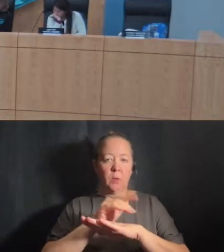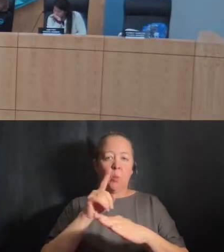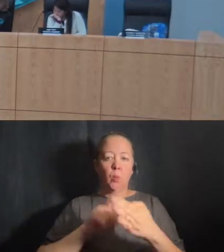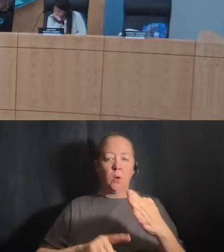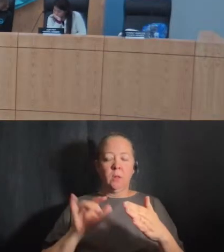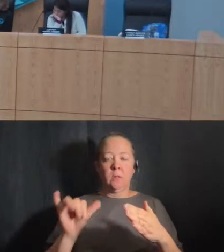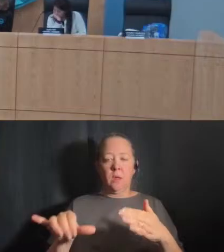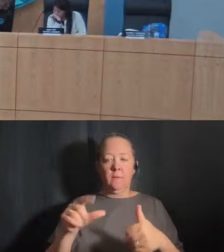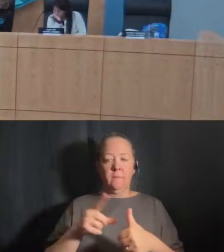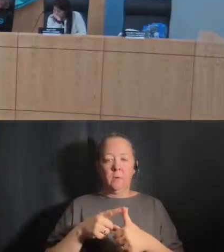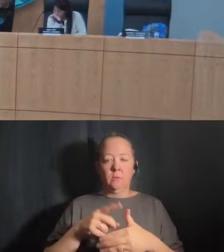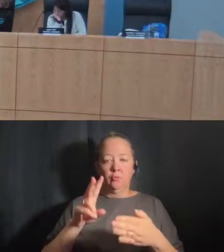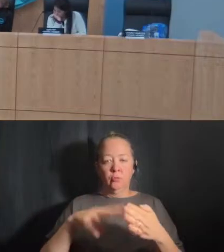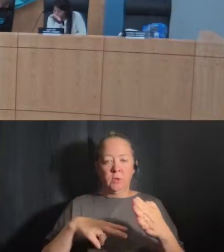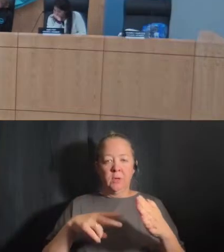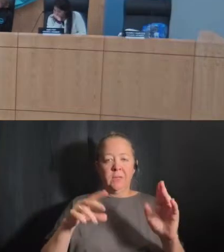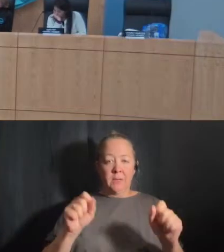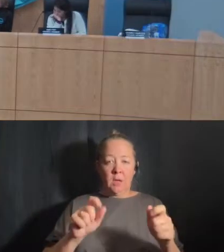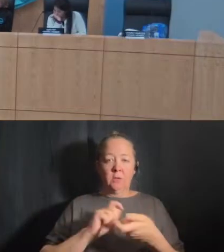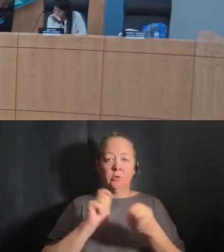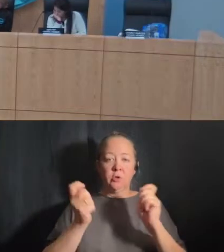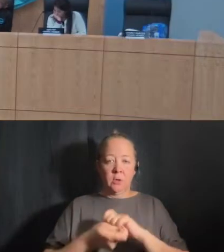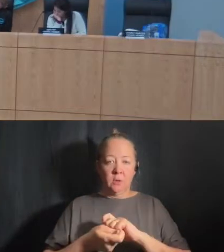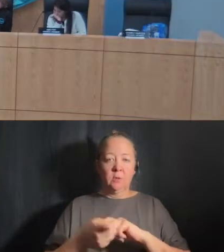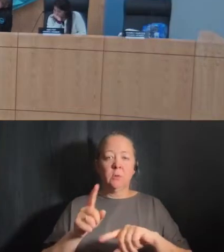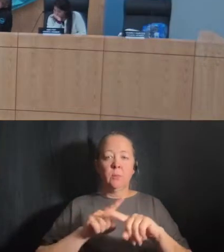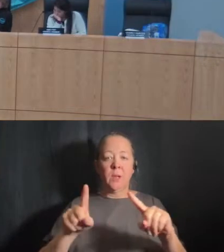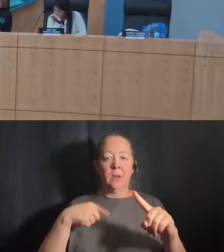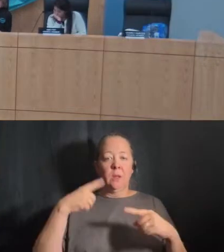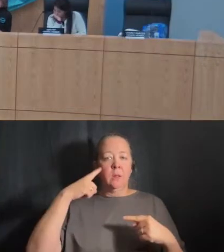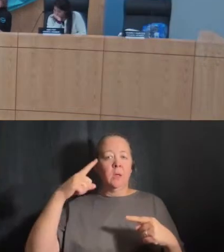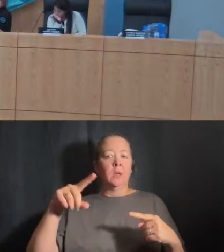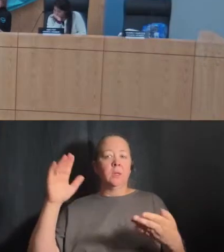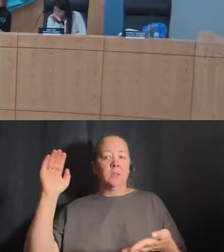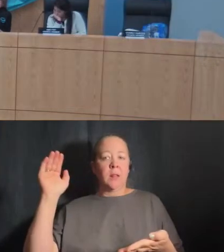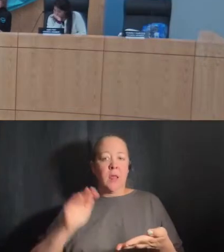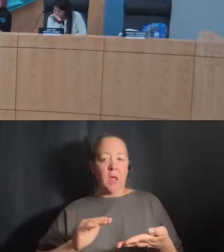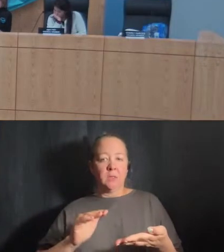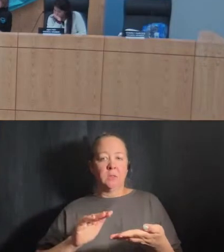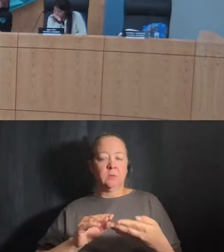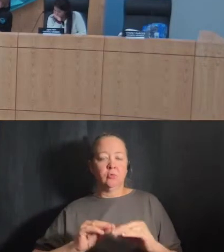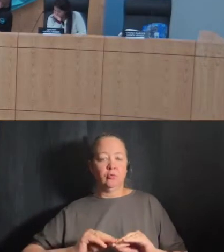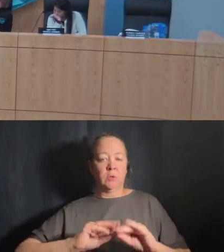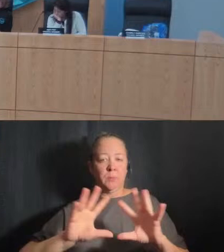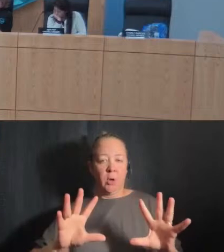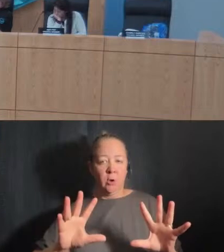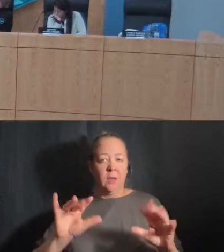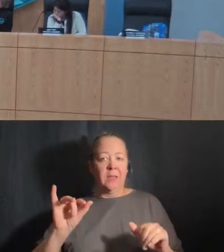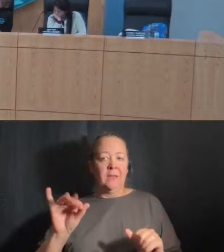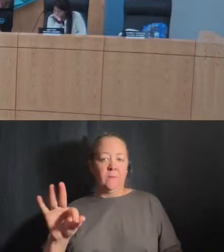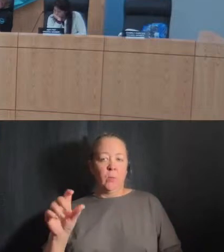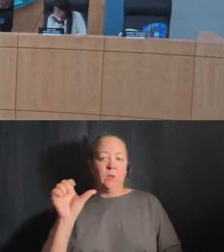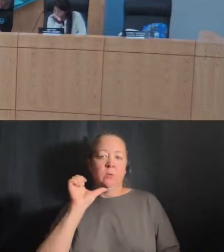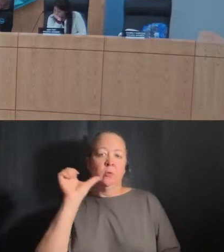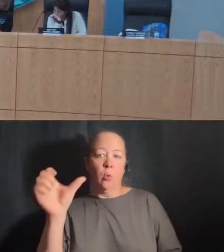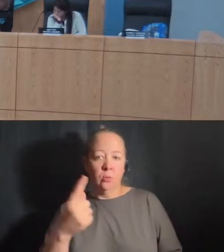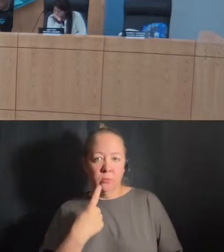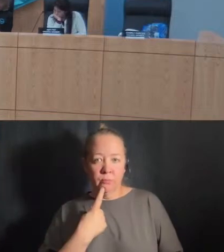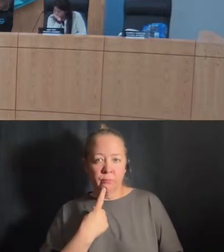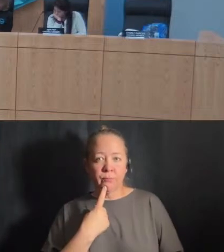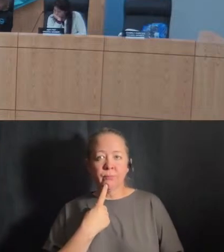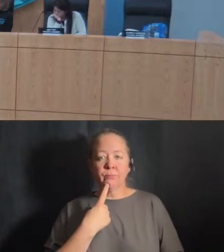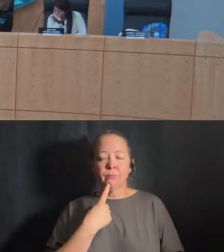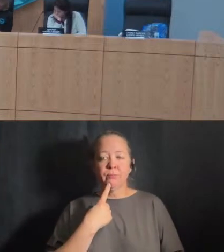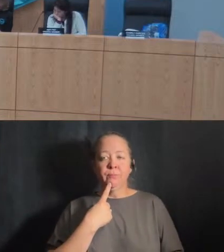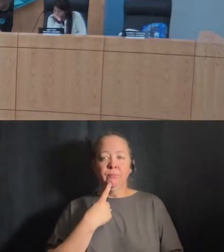can change, but I think it's less transparent to not say, this is the most